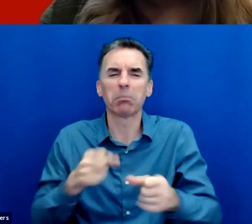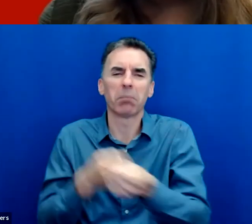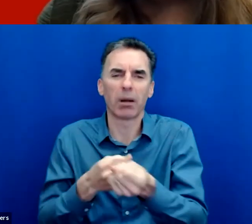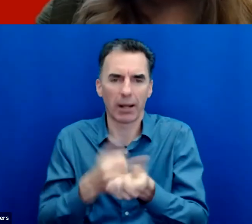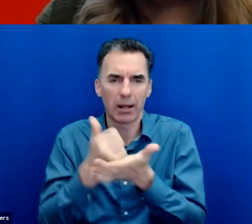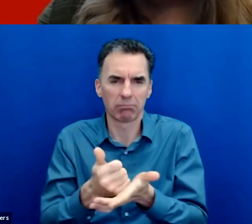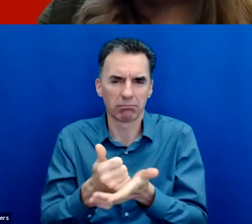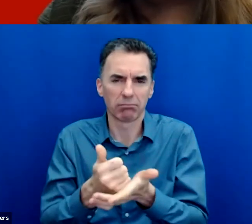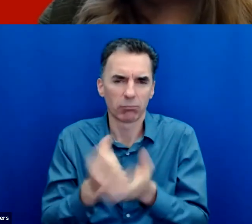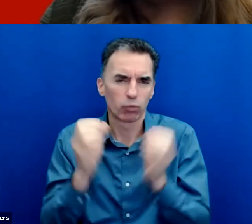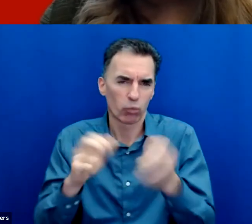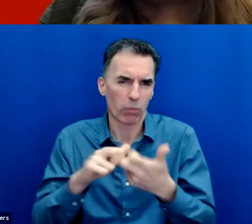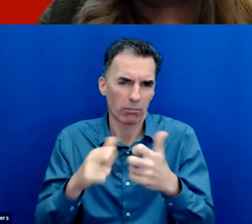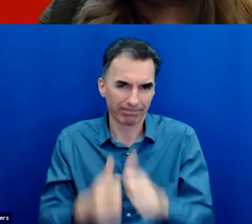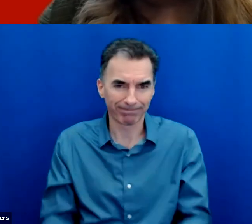possible.